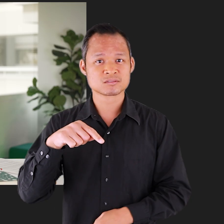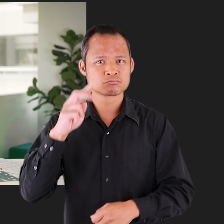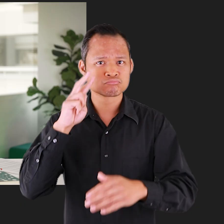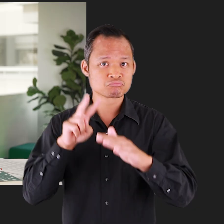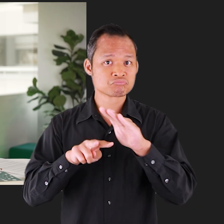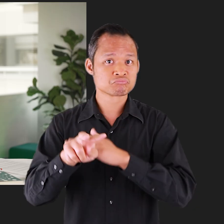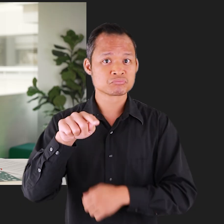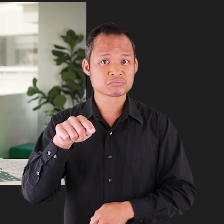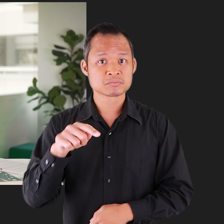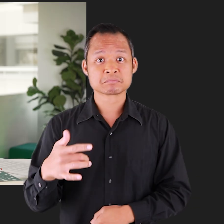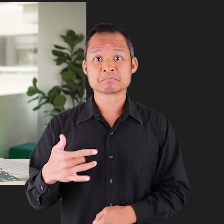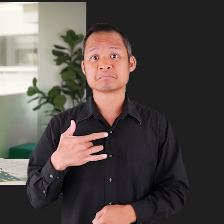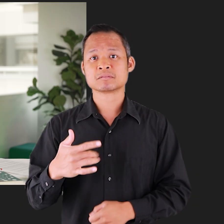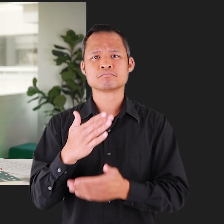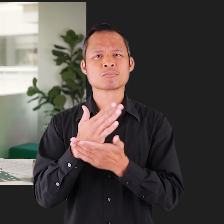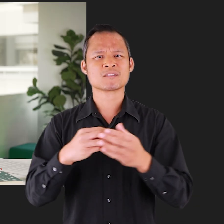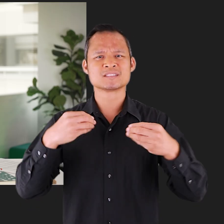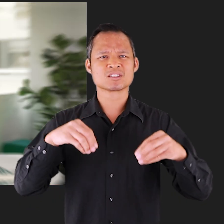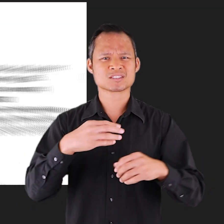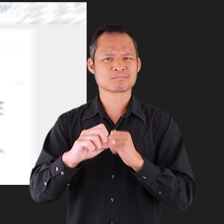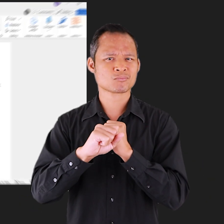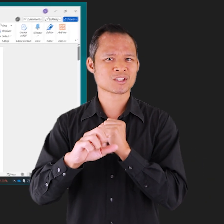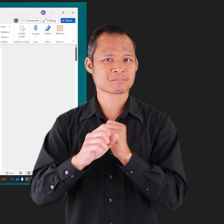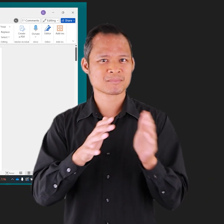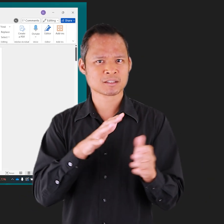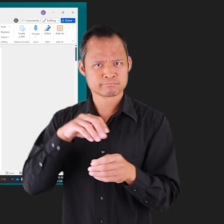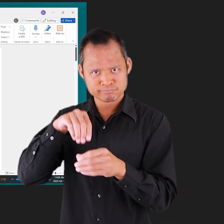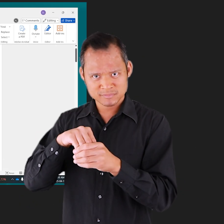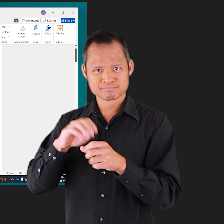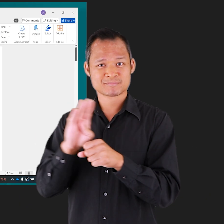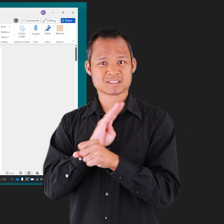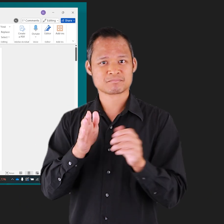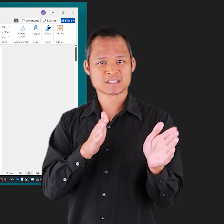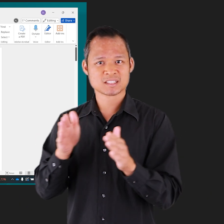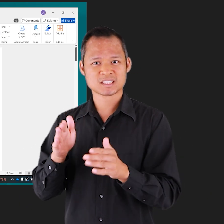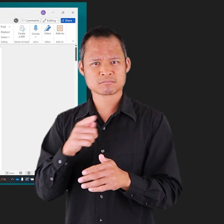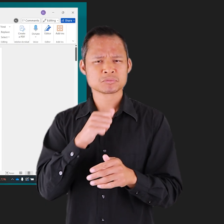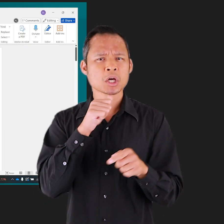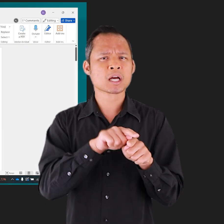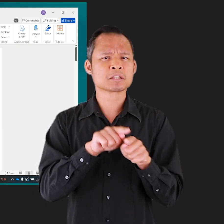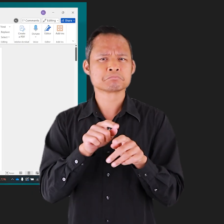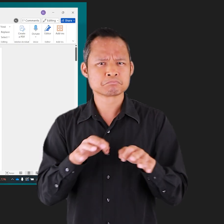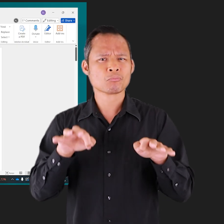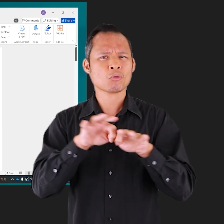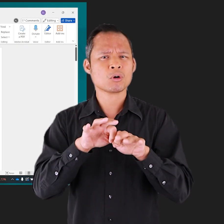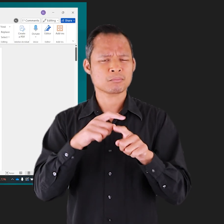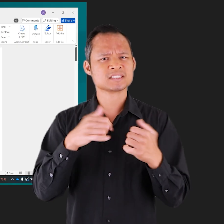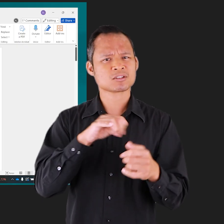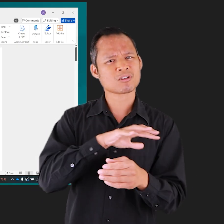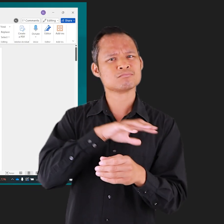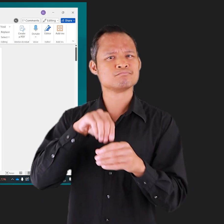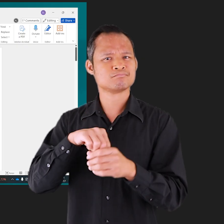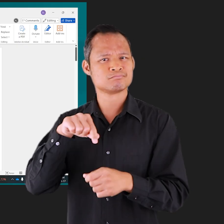to the Studio Q1 sales forecast assumptions. This typically is part of your sales and marketing plan in the business